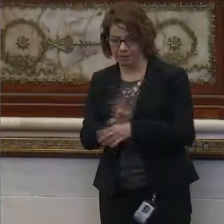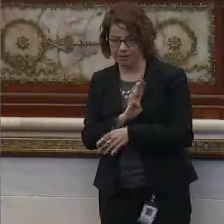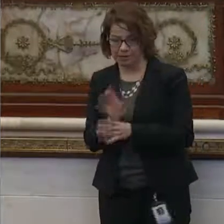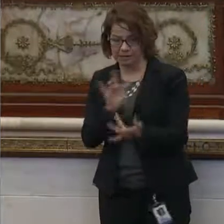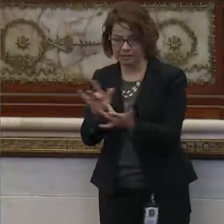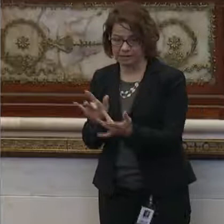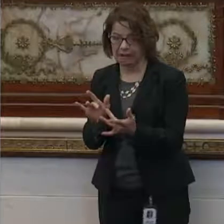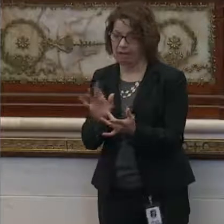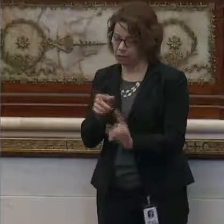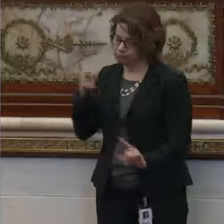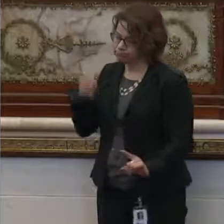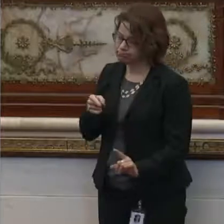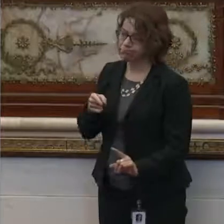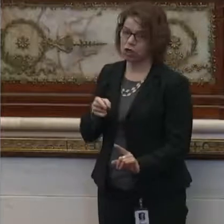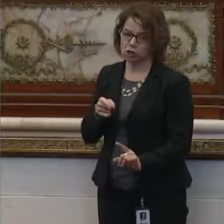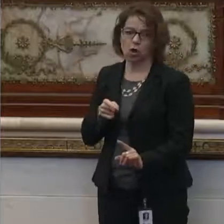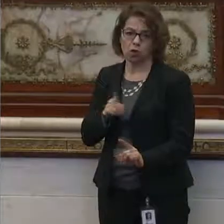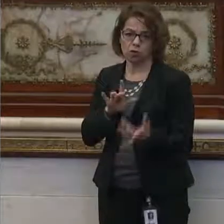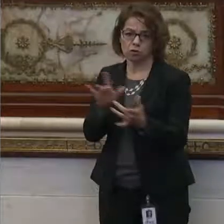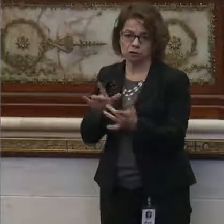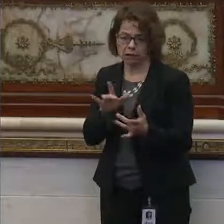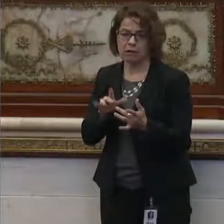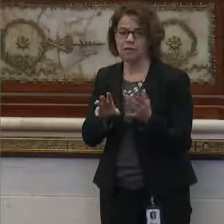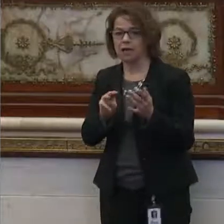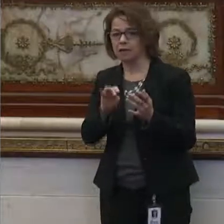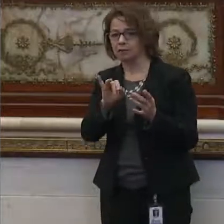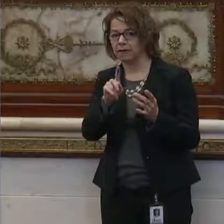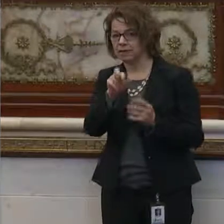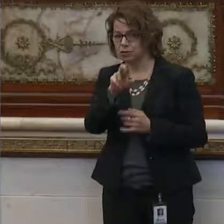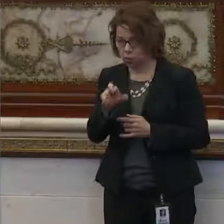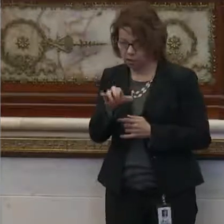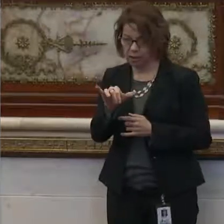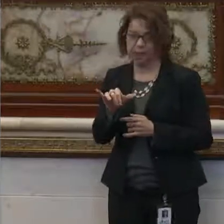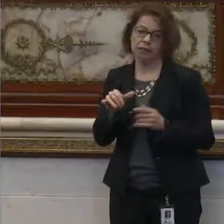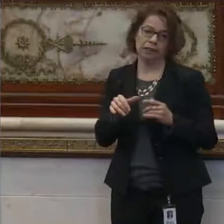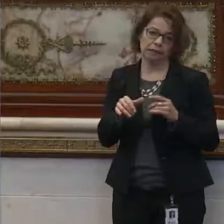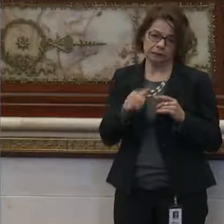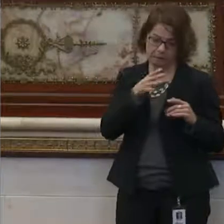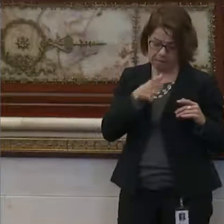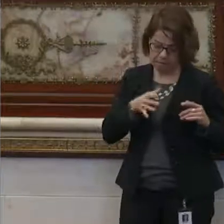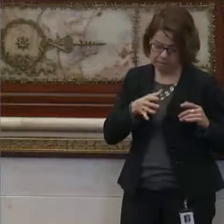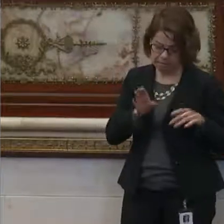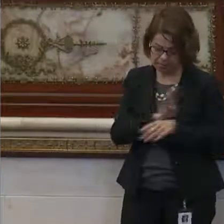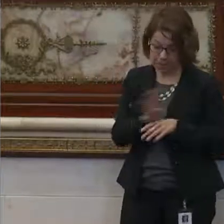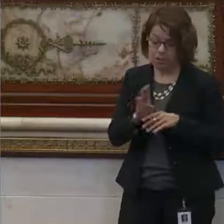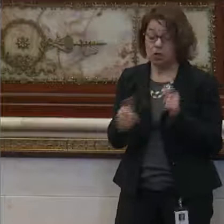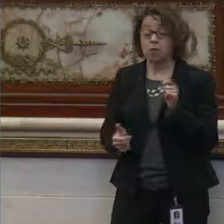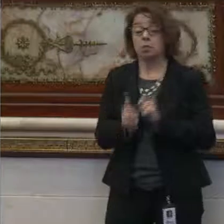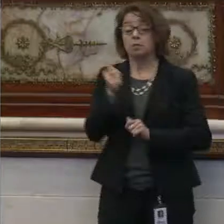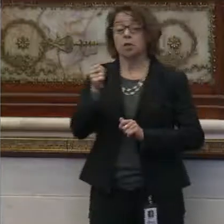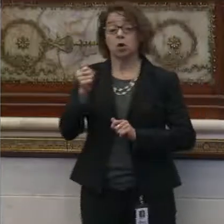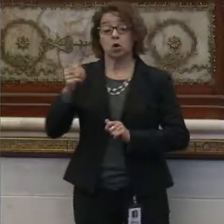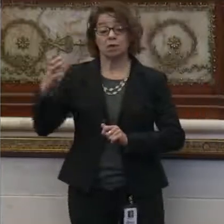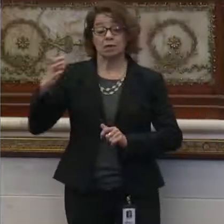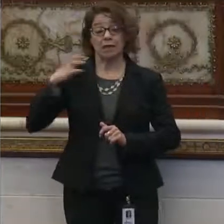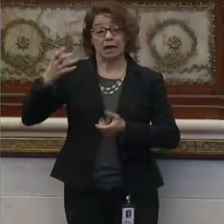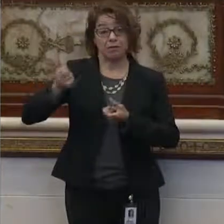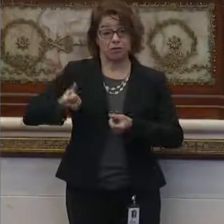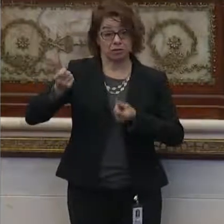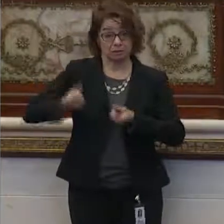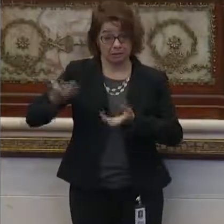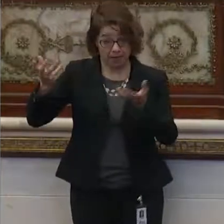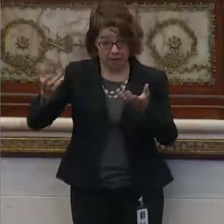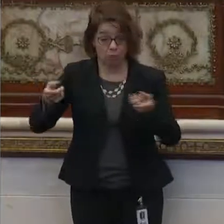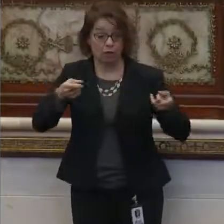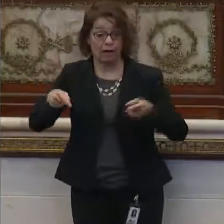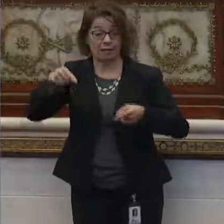that we will do, because the majority of our capital spend will occur, you know, hopefully in